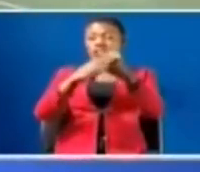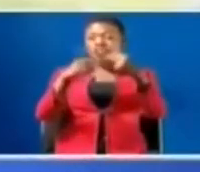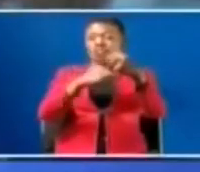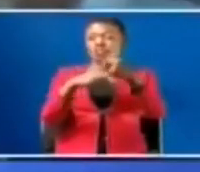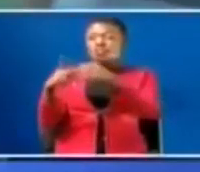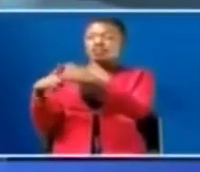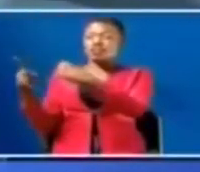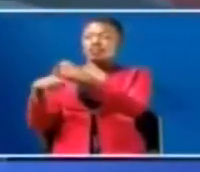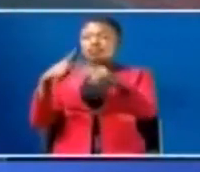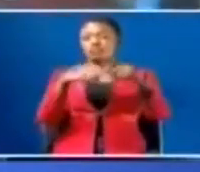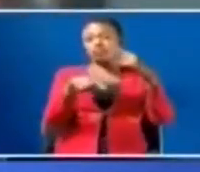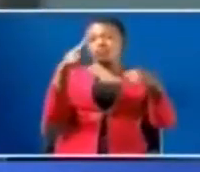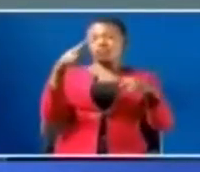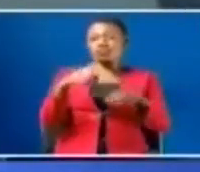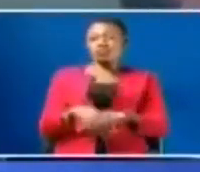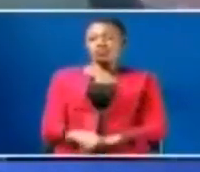56 win.